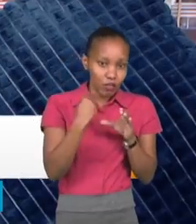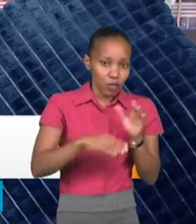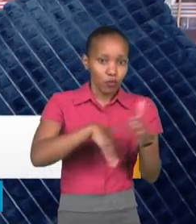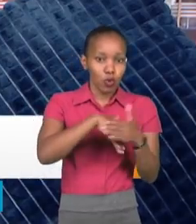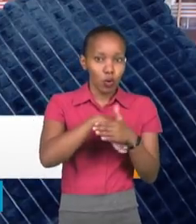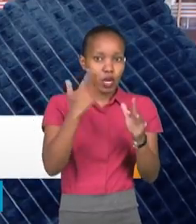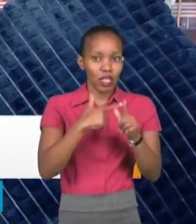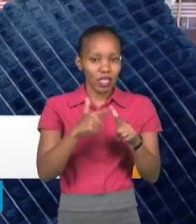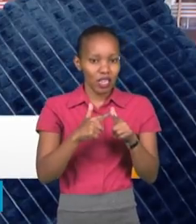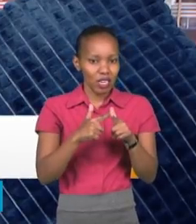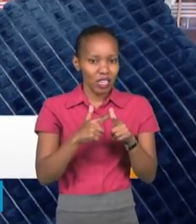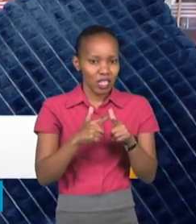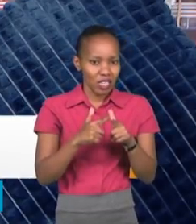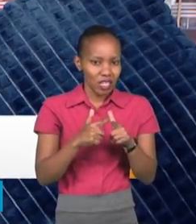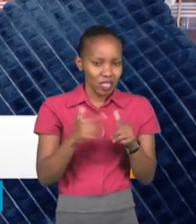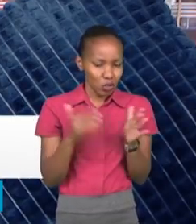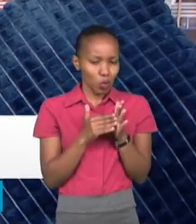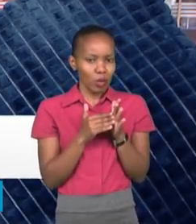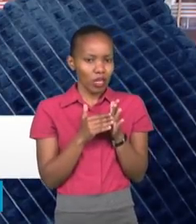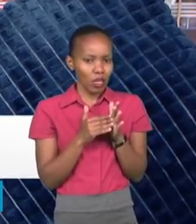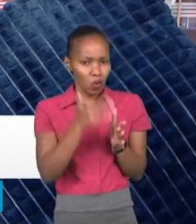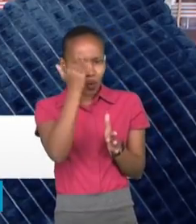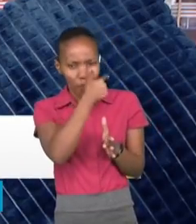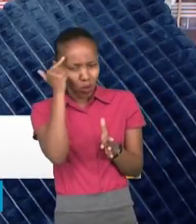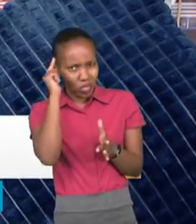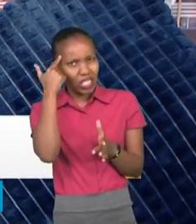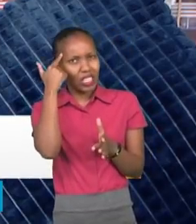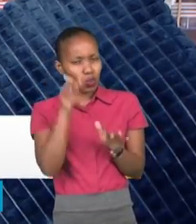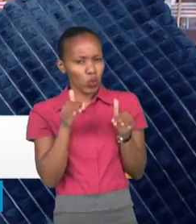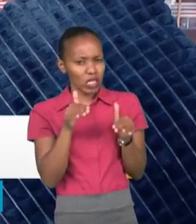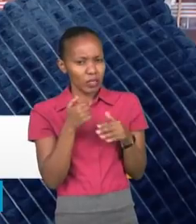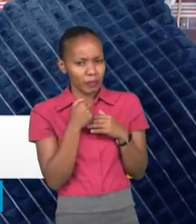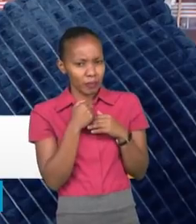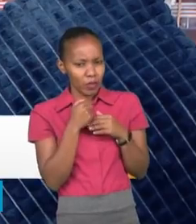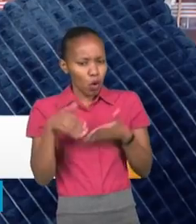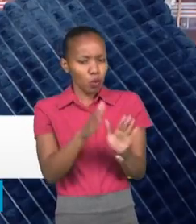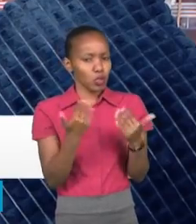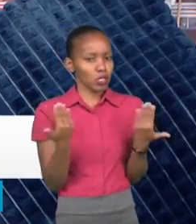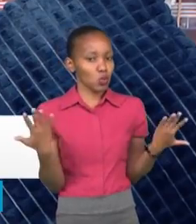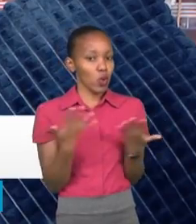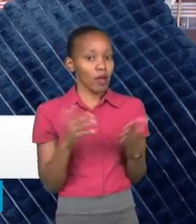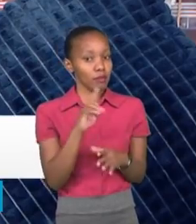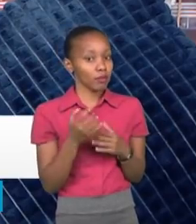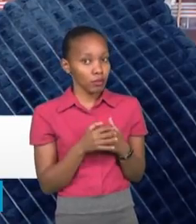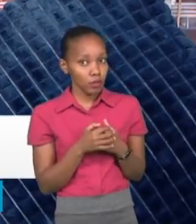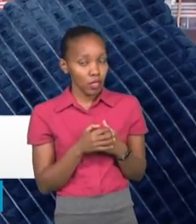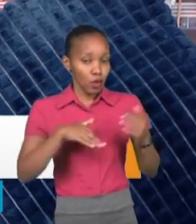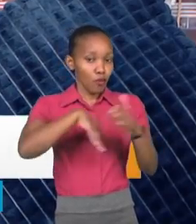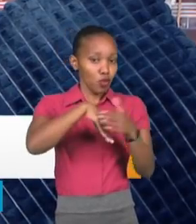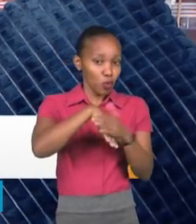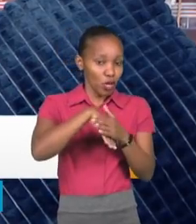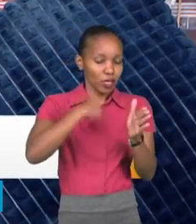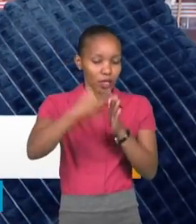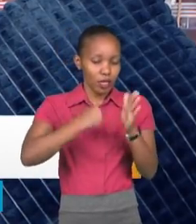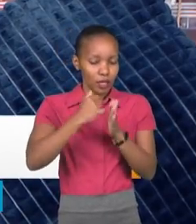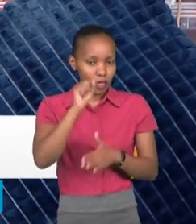will be a bit hesitant because you're thinking, okay, wait a minute, where are the opportunities? Okay. Soccer is an industry. Mm-hmm.